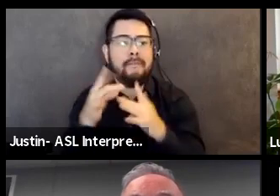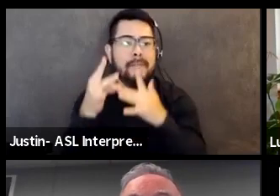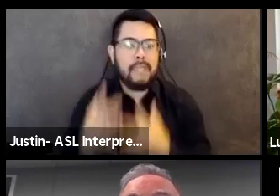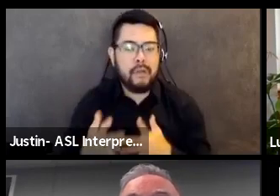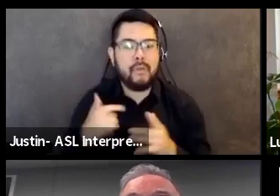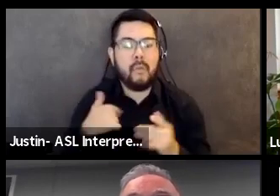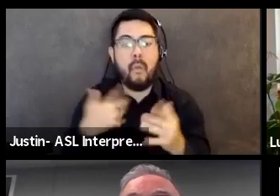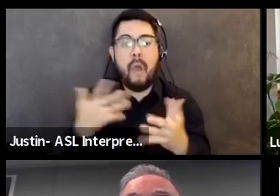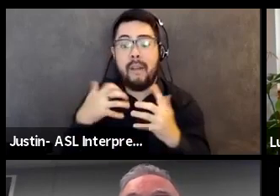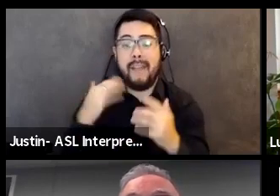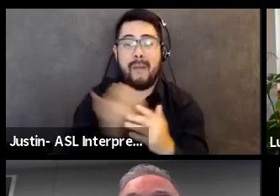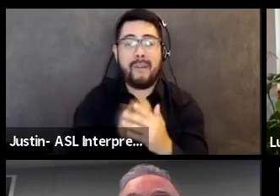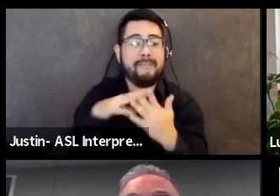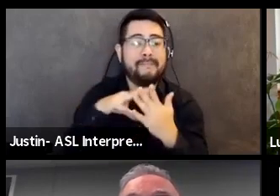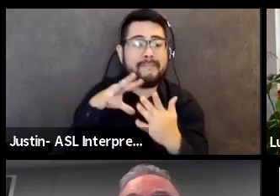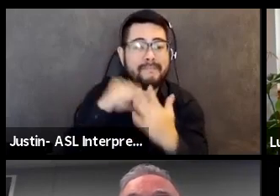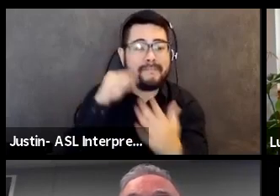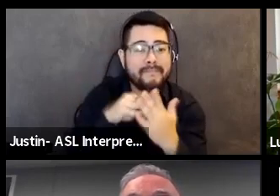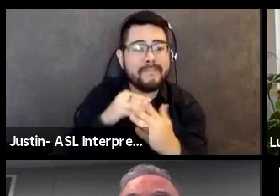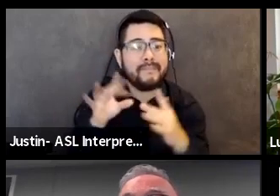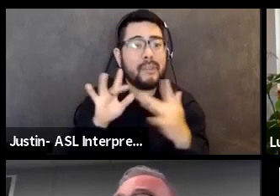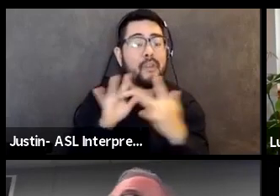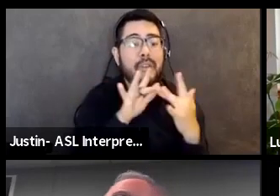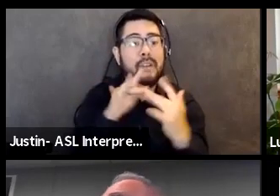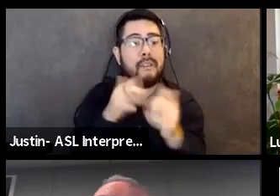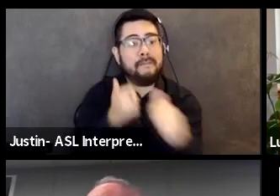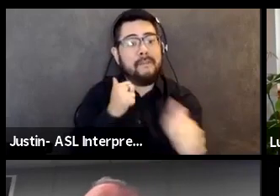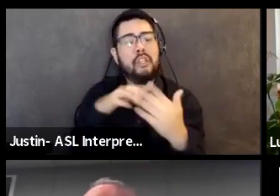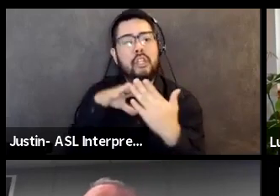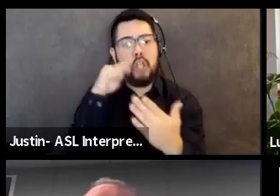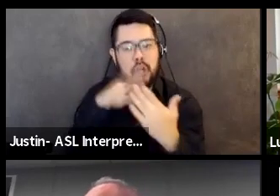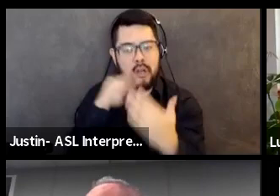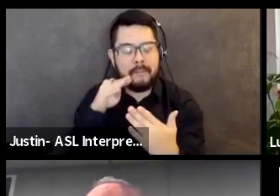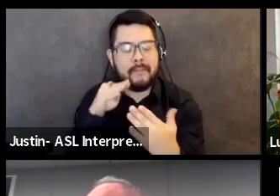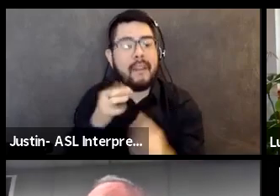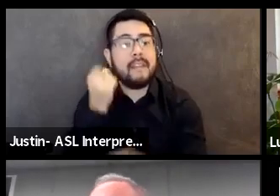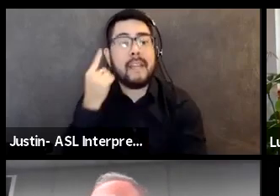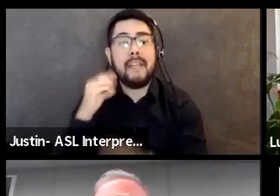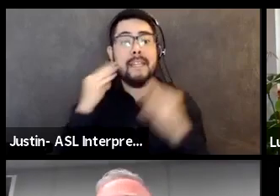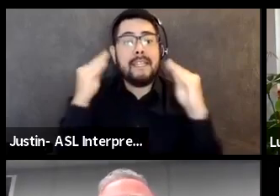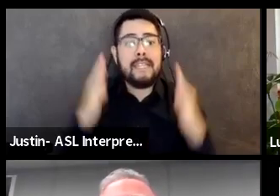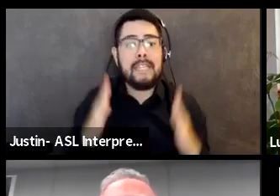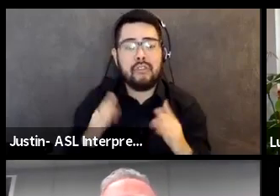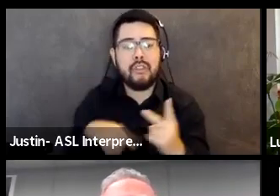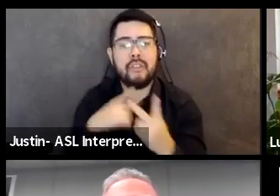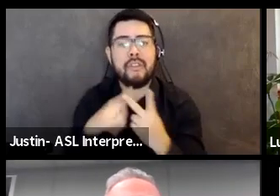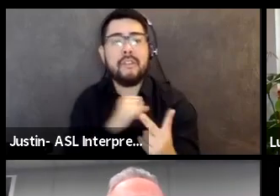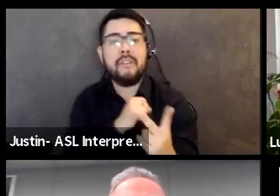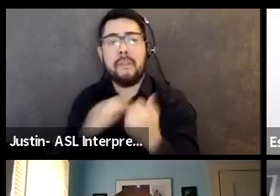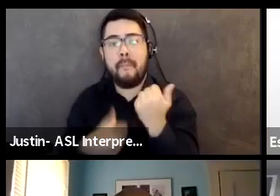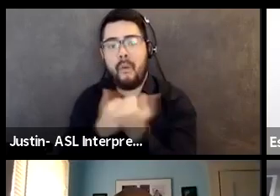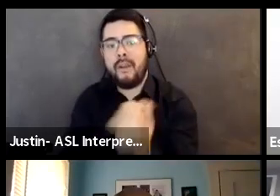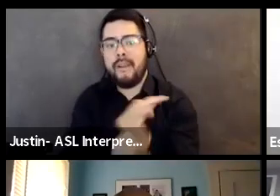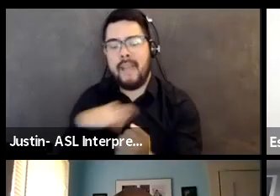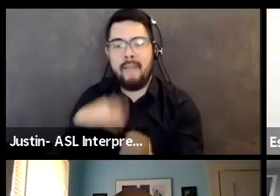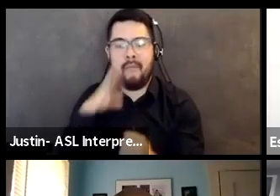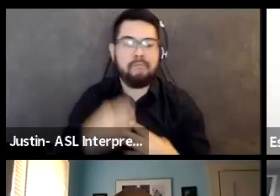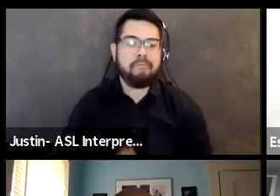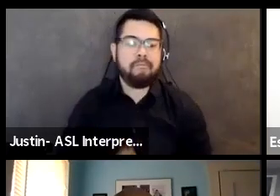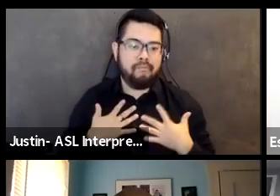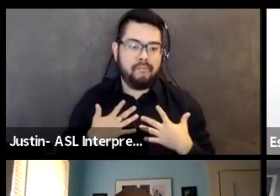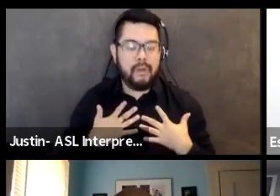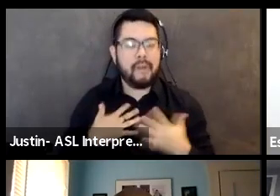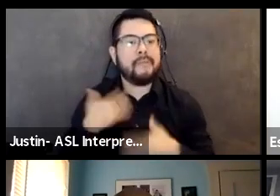success and we are confident their positivity will inspire teachers and support staff who will be leading this work each and every